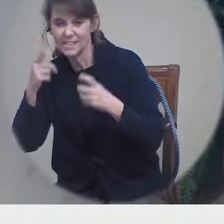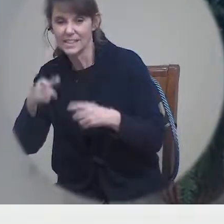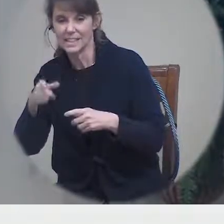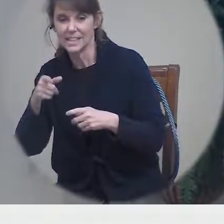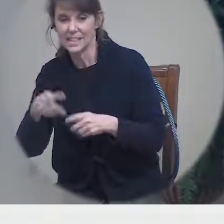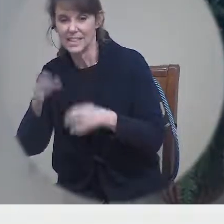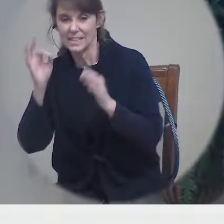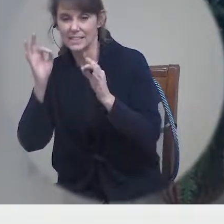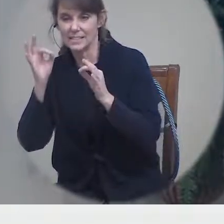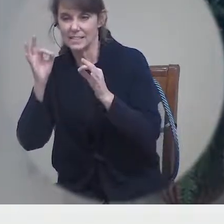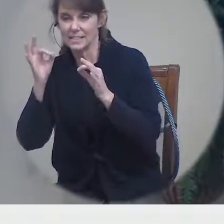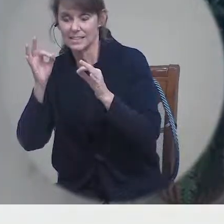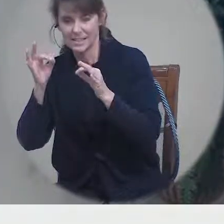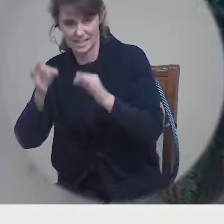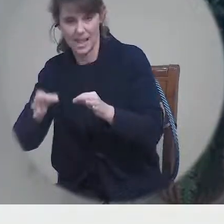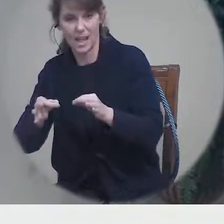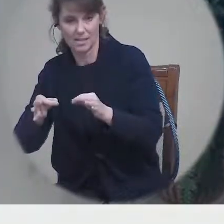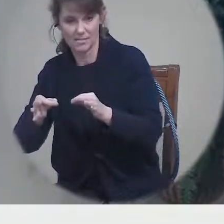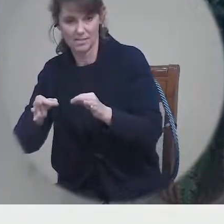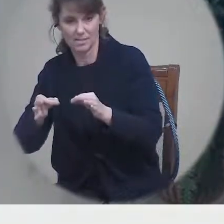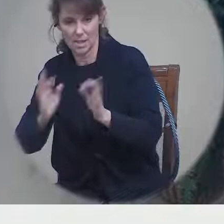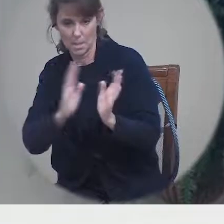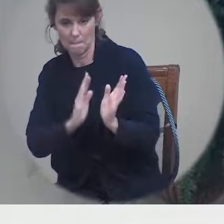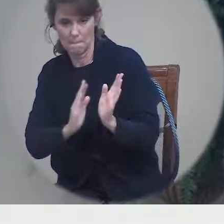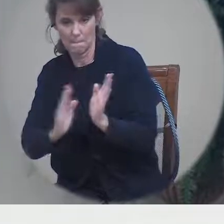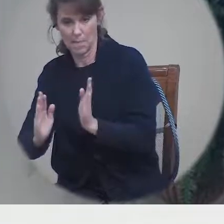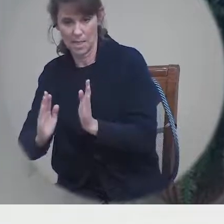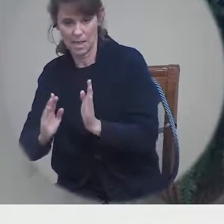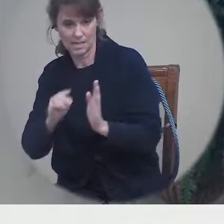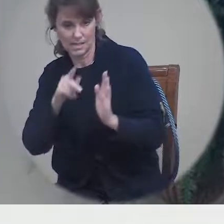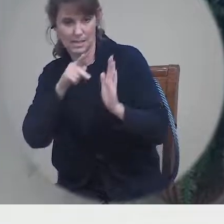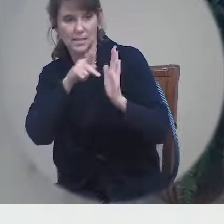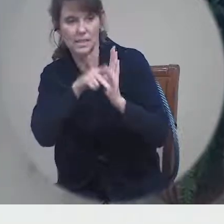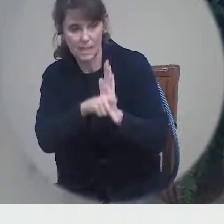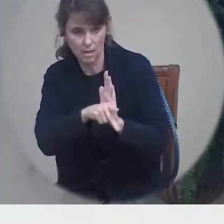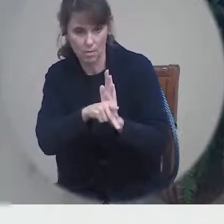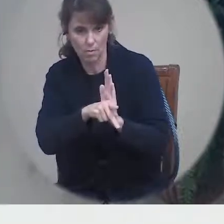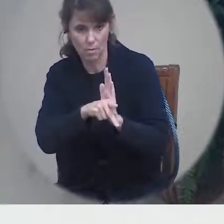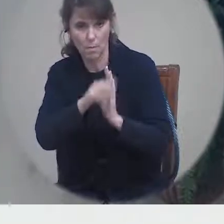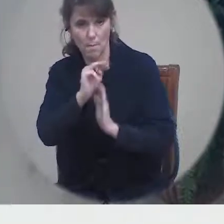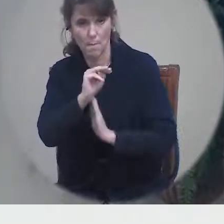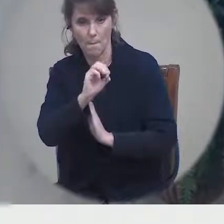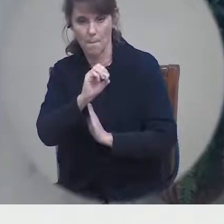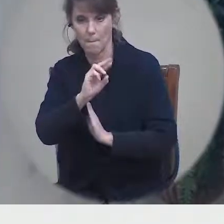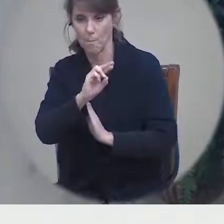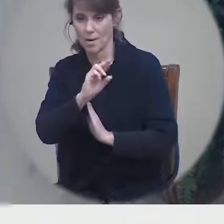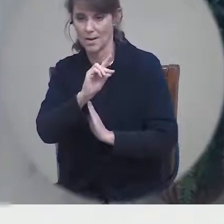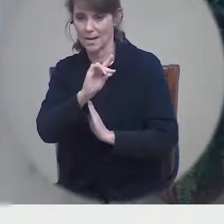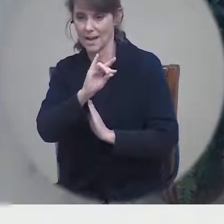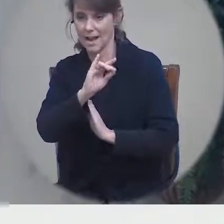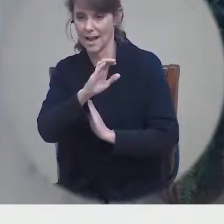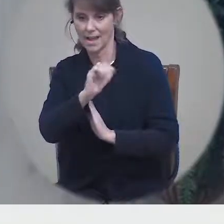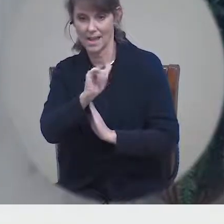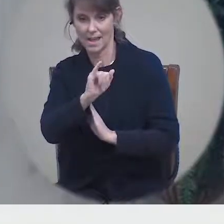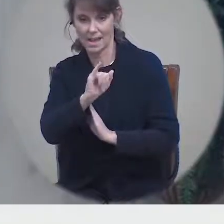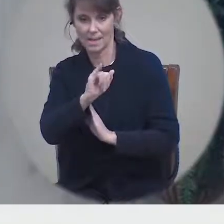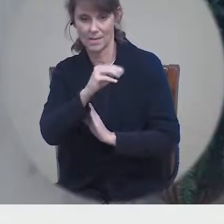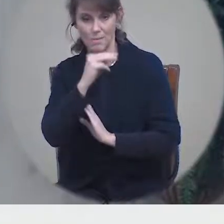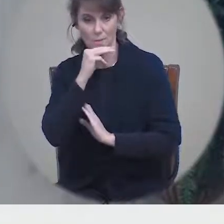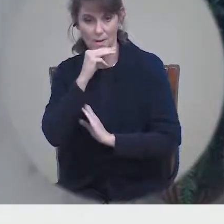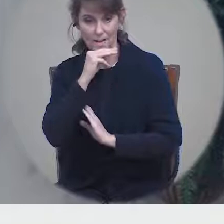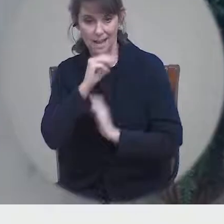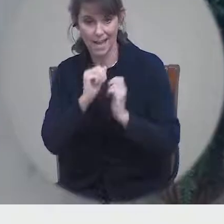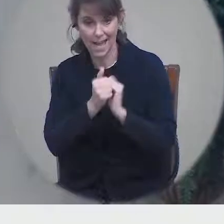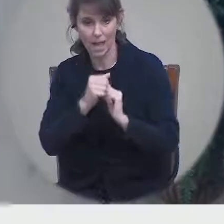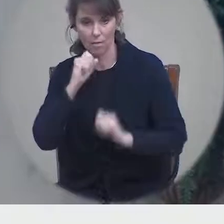tree on which he plans to impale Mordecai in the near future. And so that brings us really in some ways to